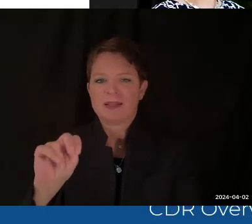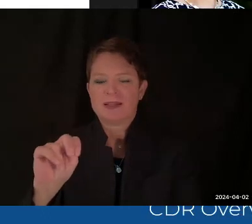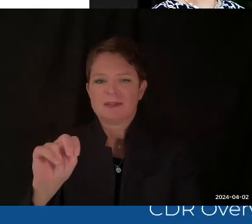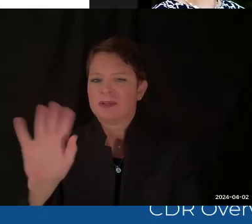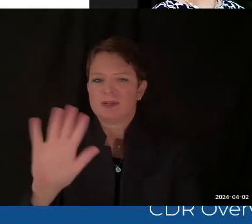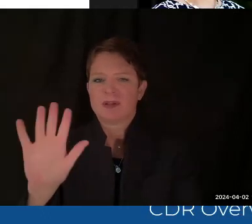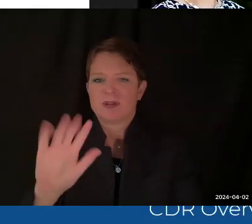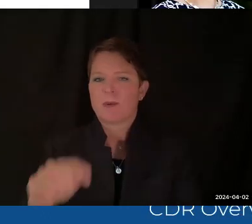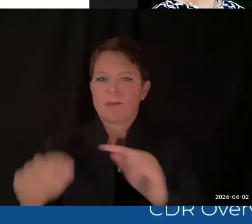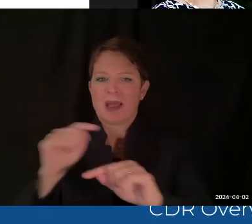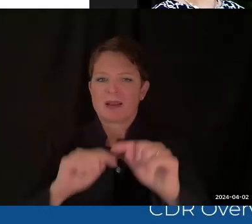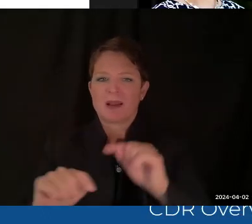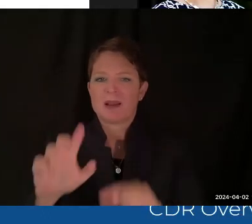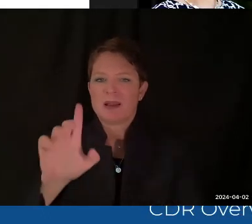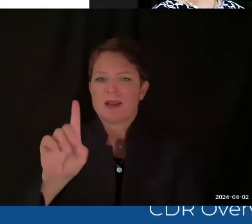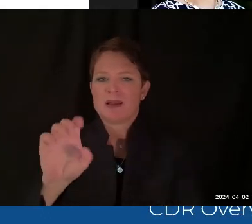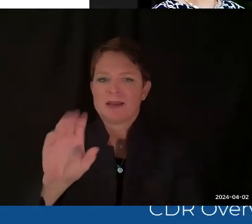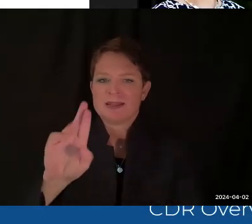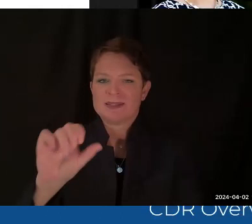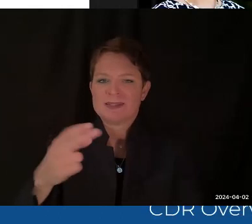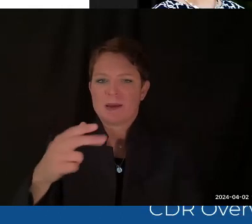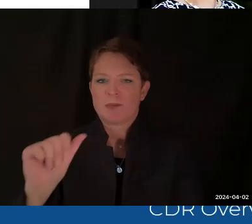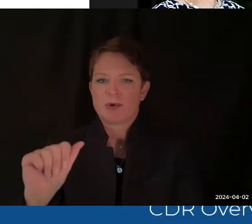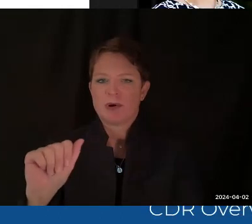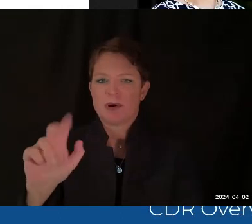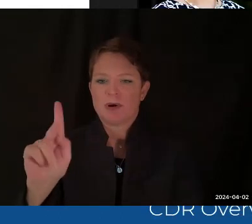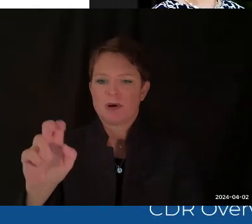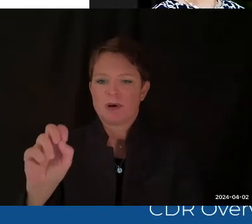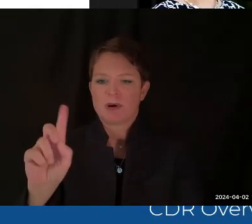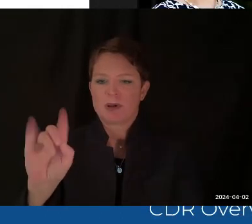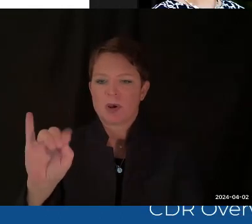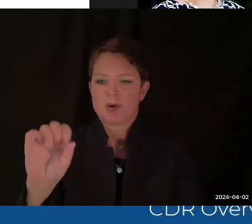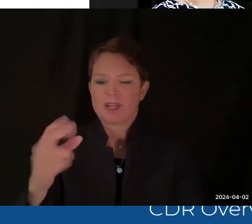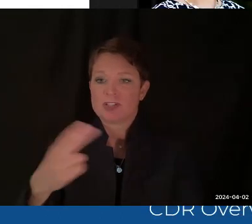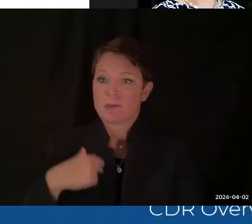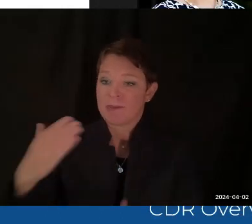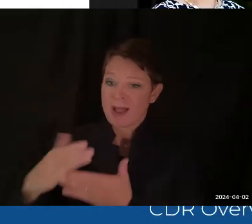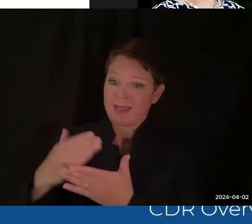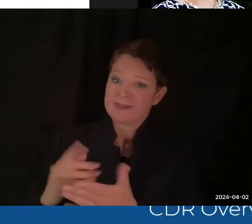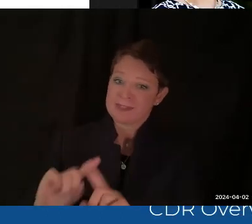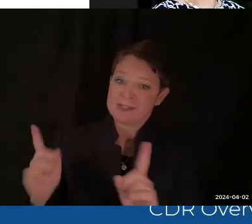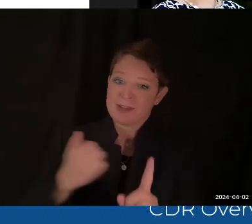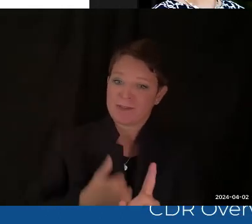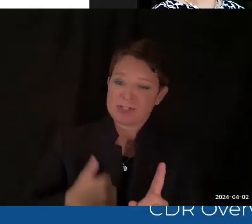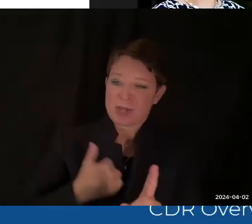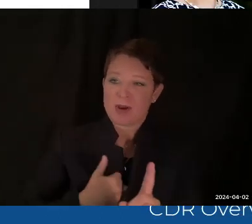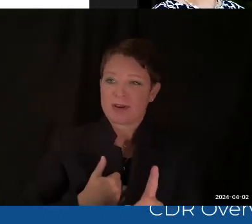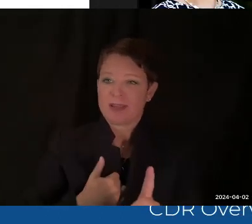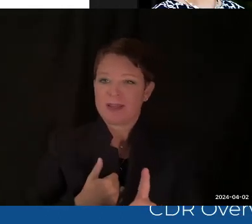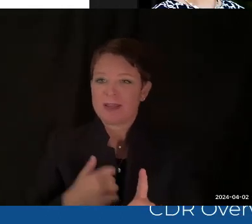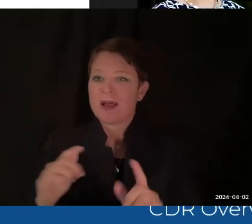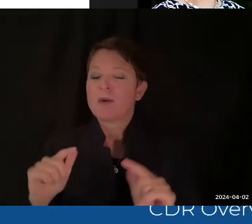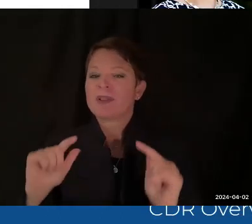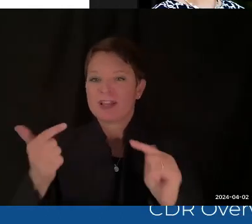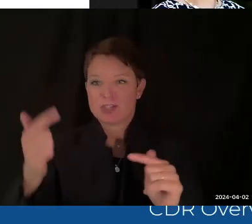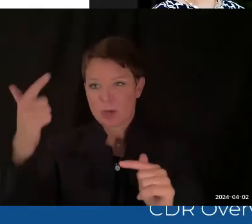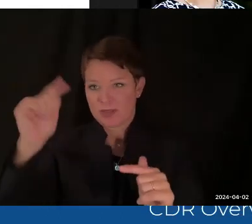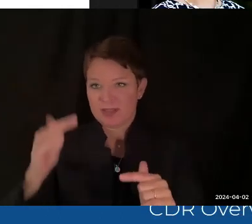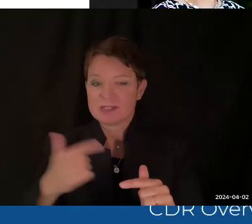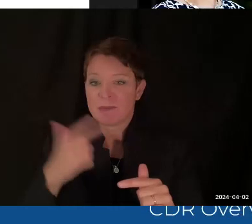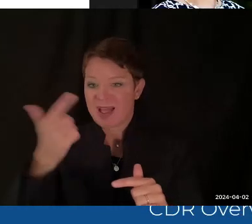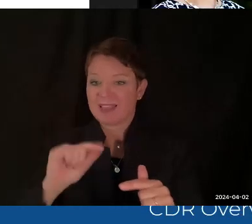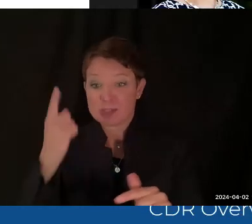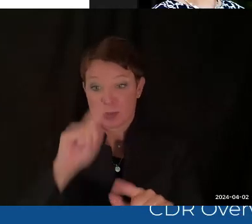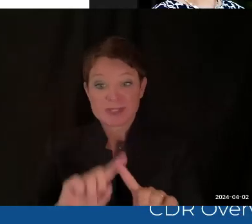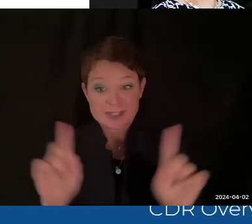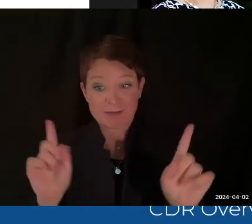Sorry, Michael. I have Deborah Kodish. My list is different. So you know what? Sorry, I'm gonna let you go down the list because my list looks